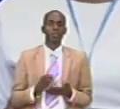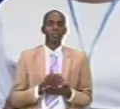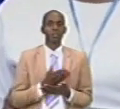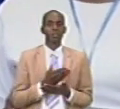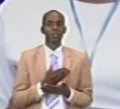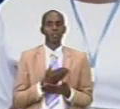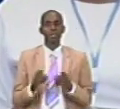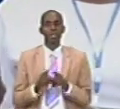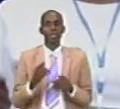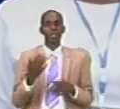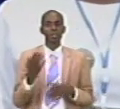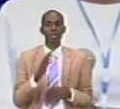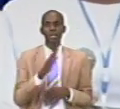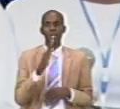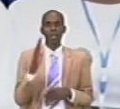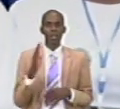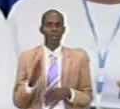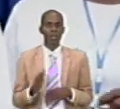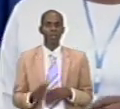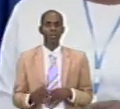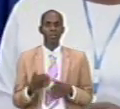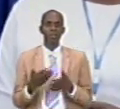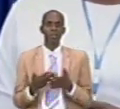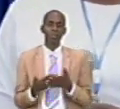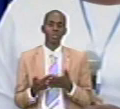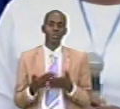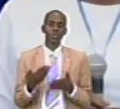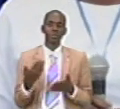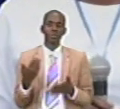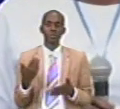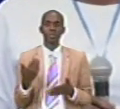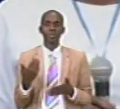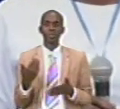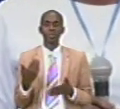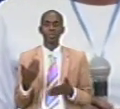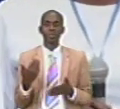sing like never before